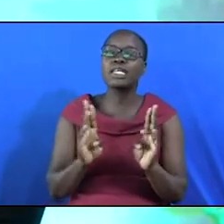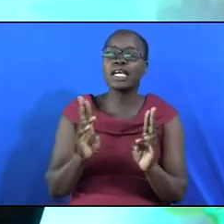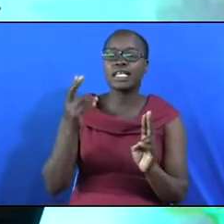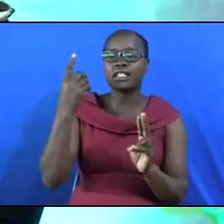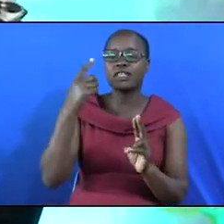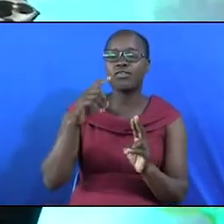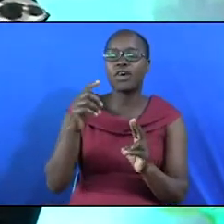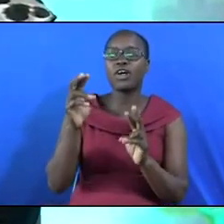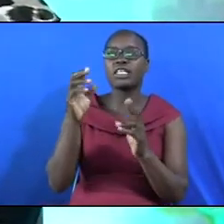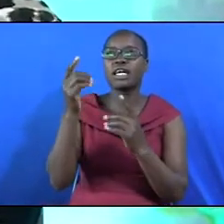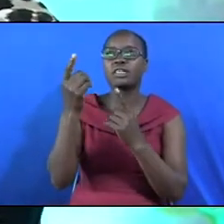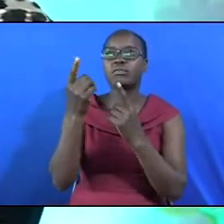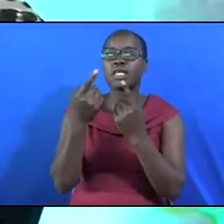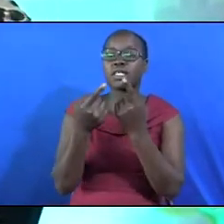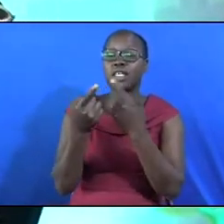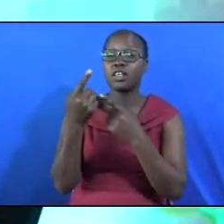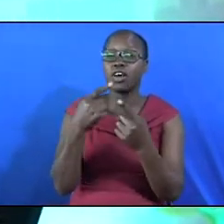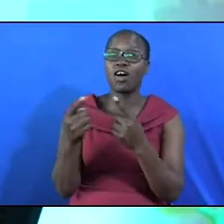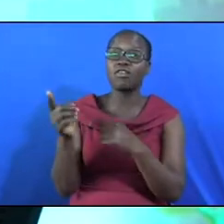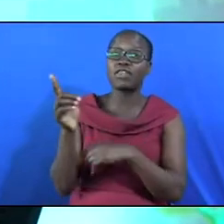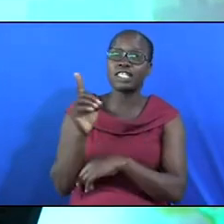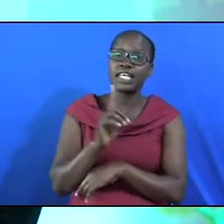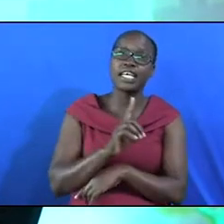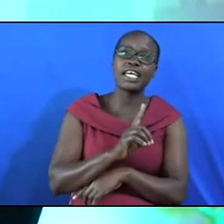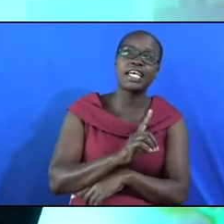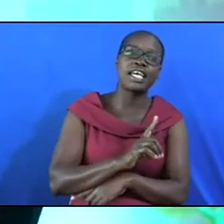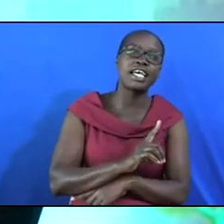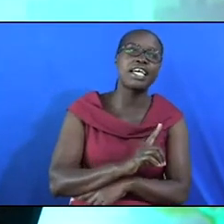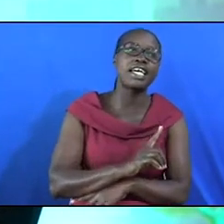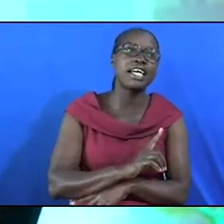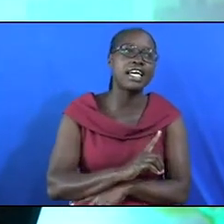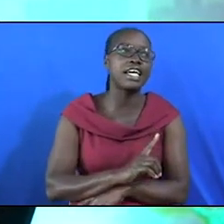to look for the breaking of the